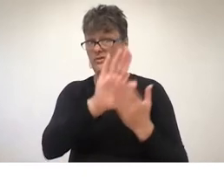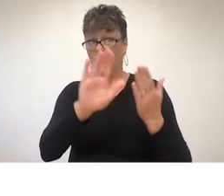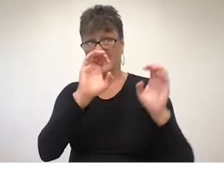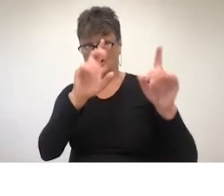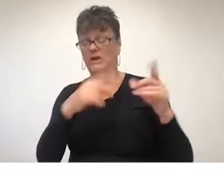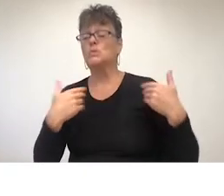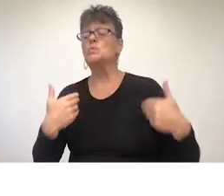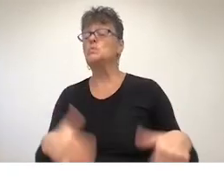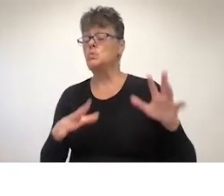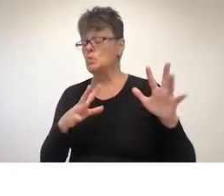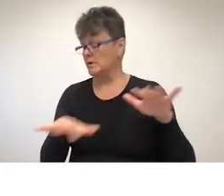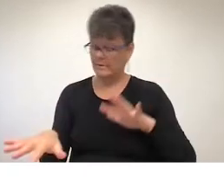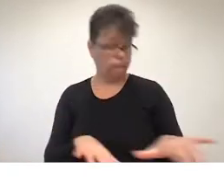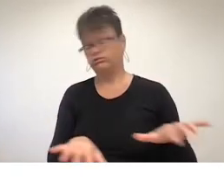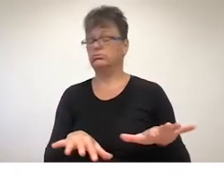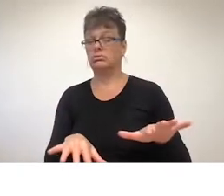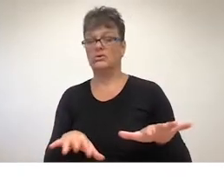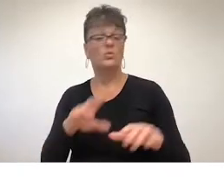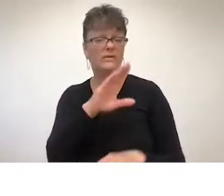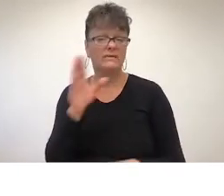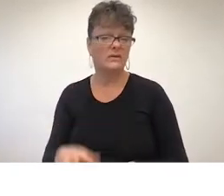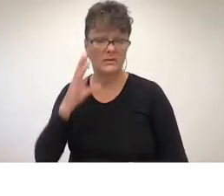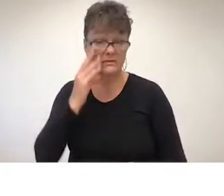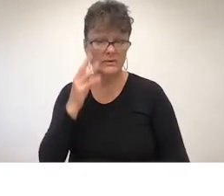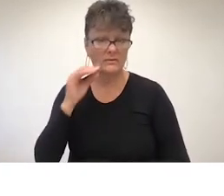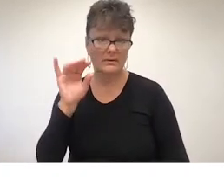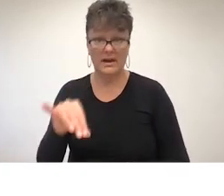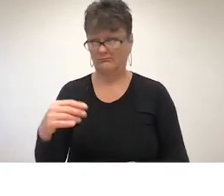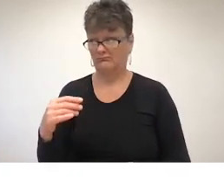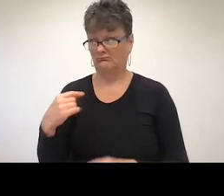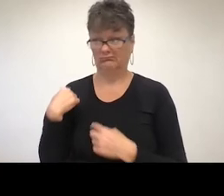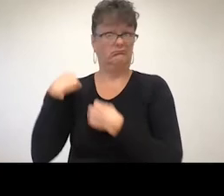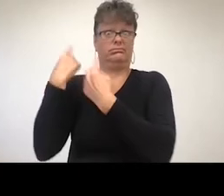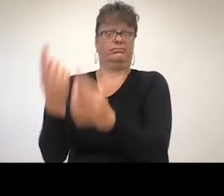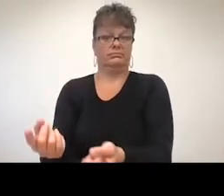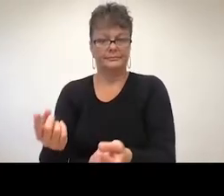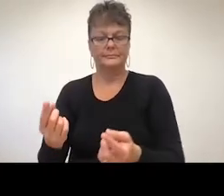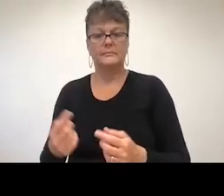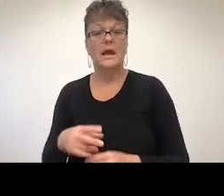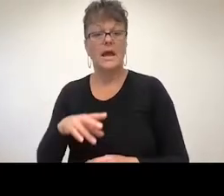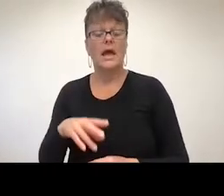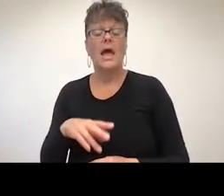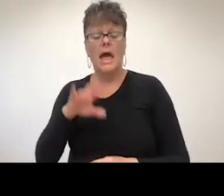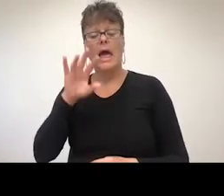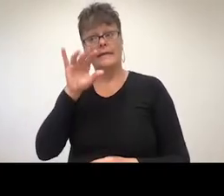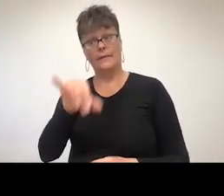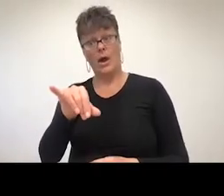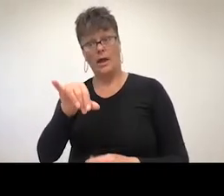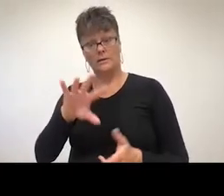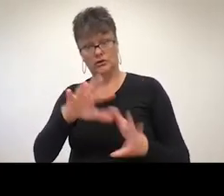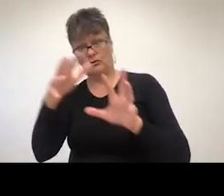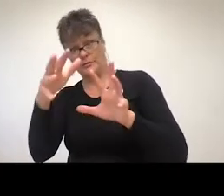never experienced the kind of disruption and upheaval that we have been through. And these disruptions are continuing. We've